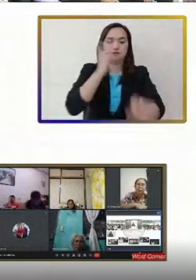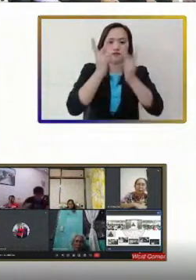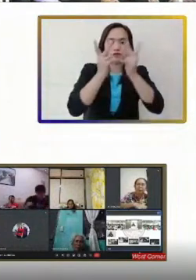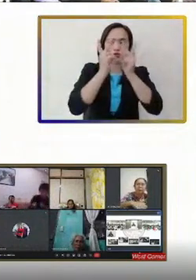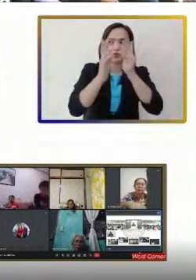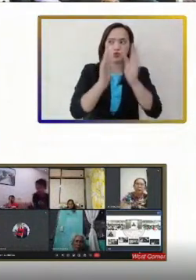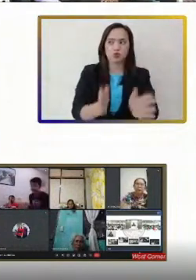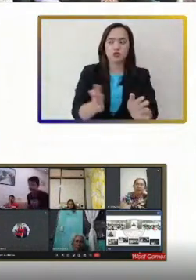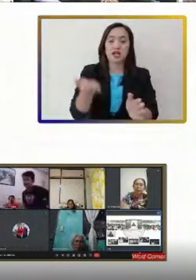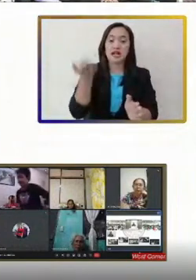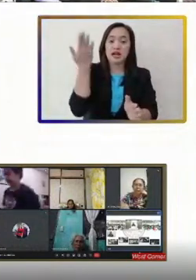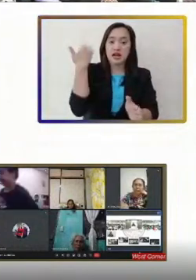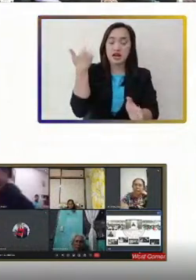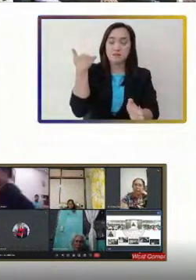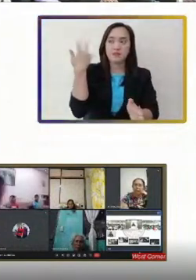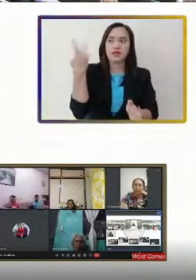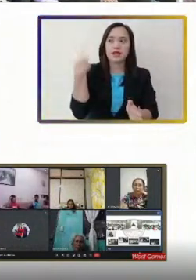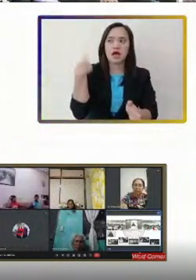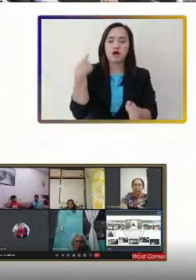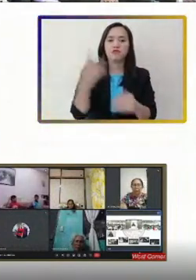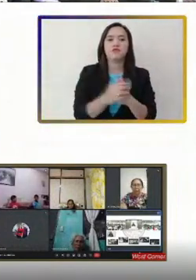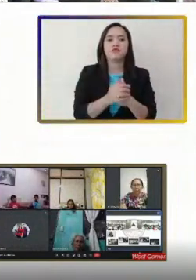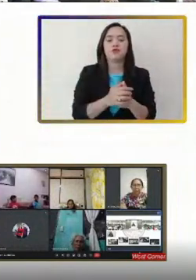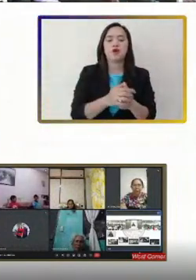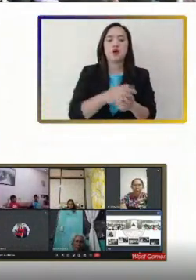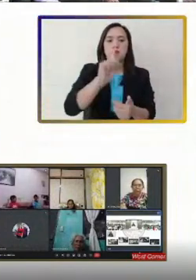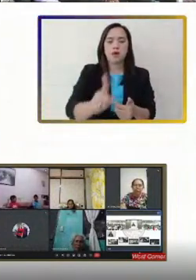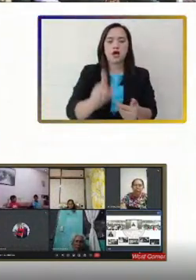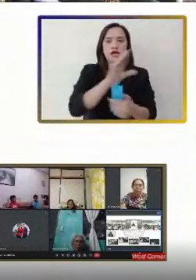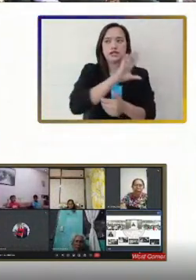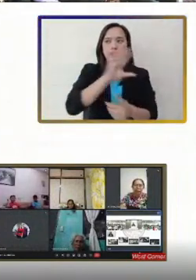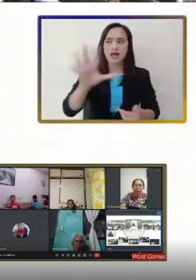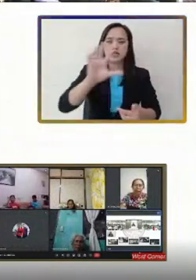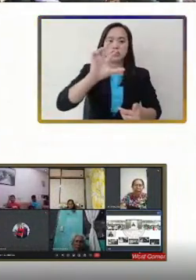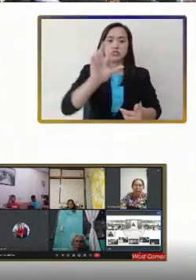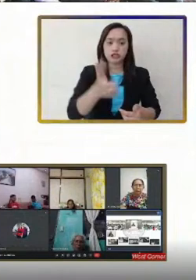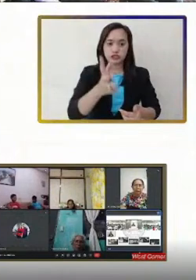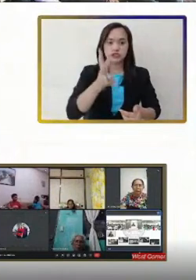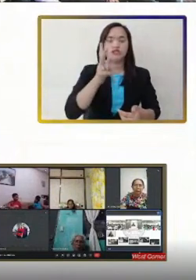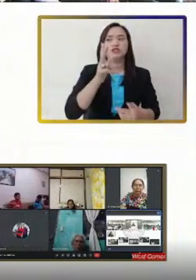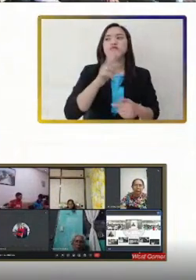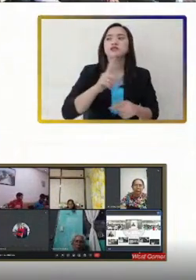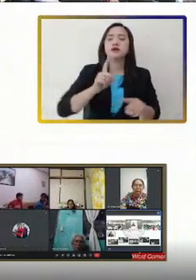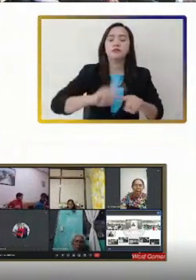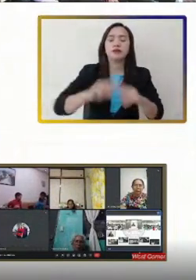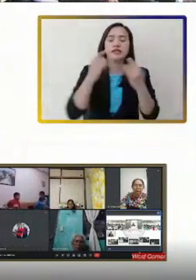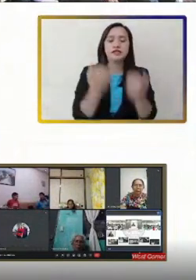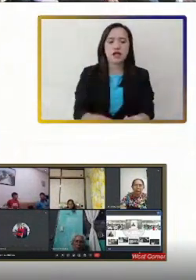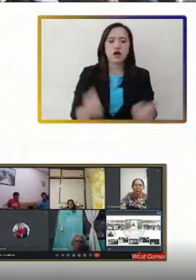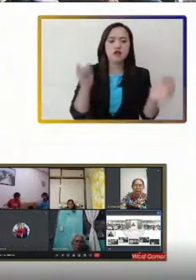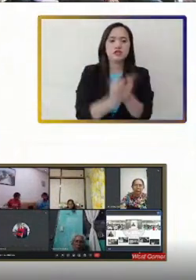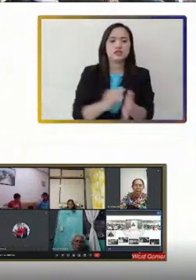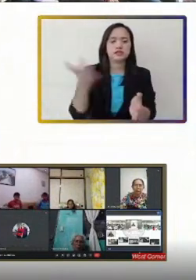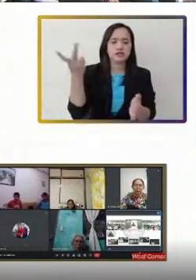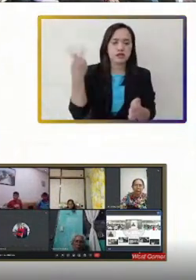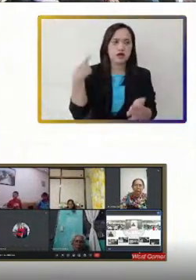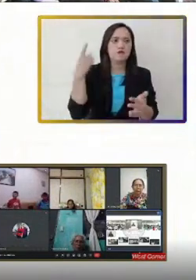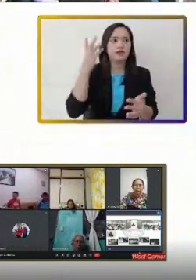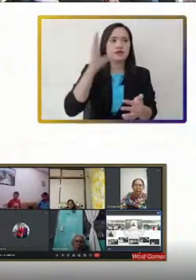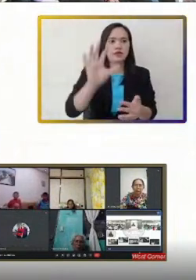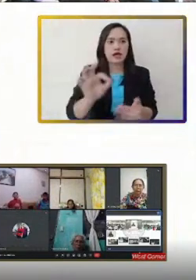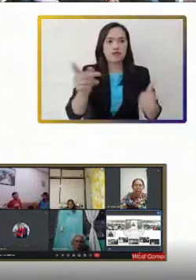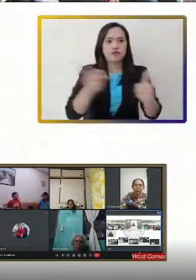tayong 120, ngayon meron po tayong 9. So in total, as of this time, we have 129 first